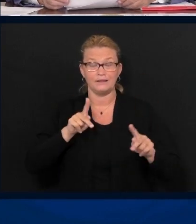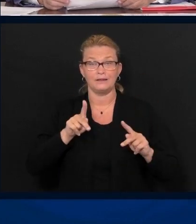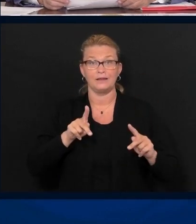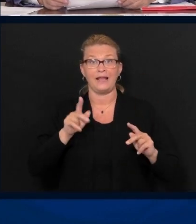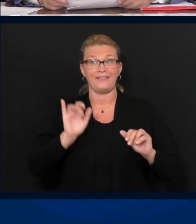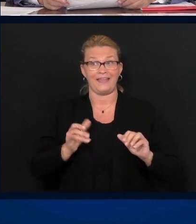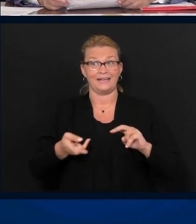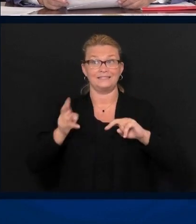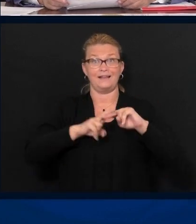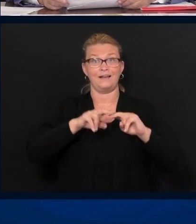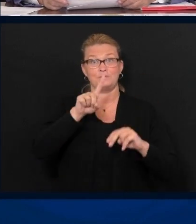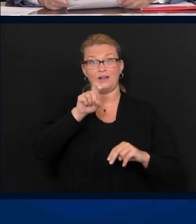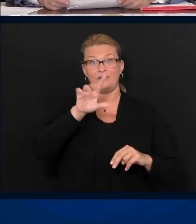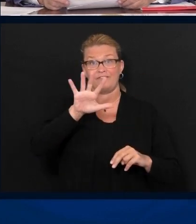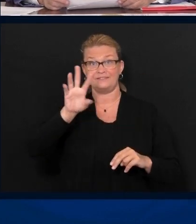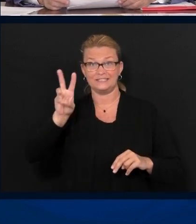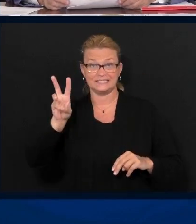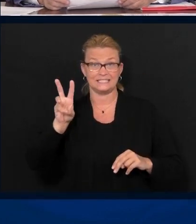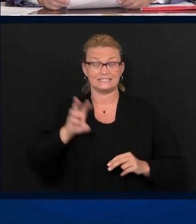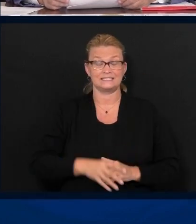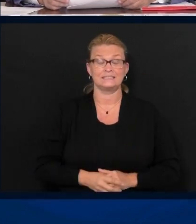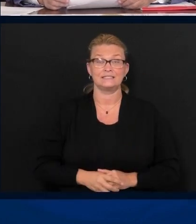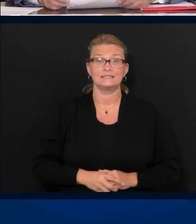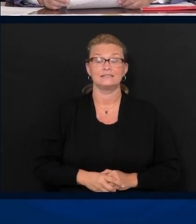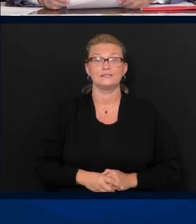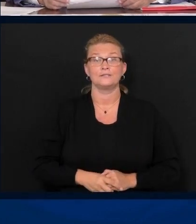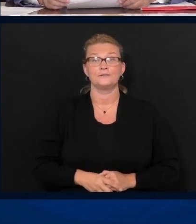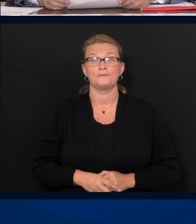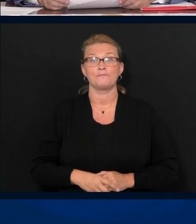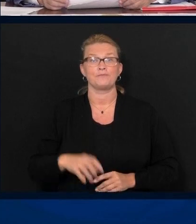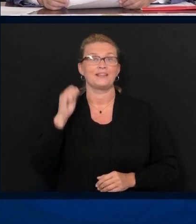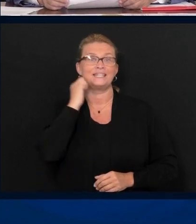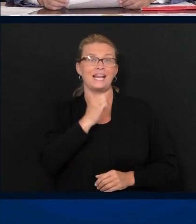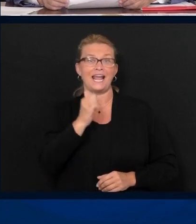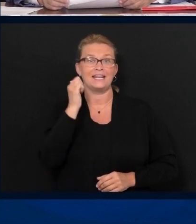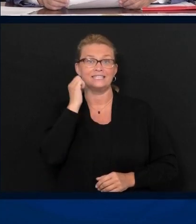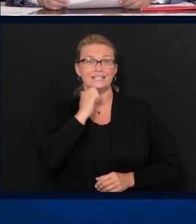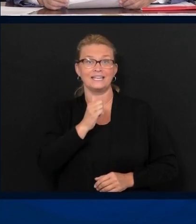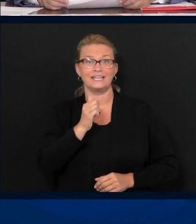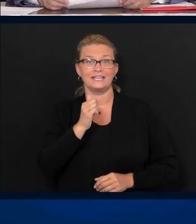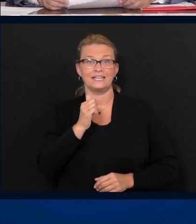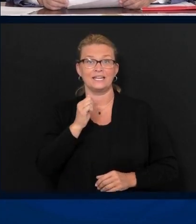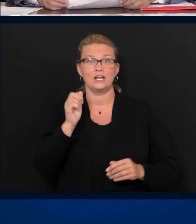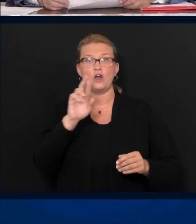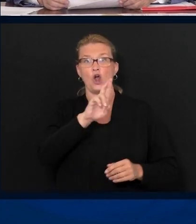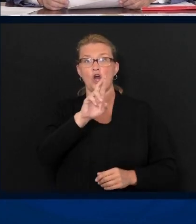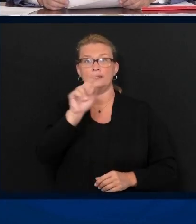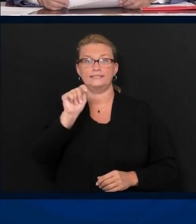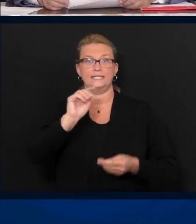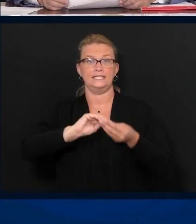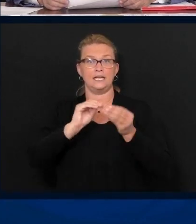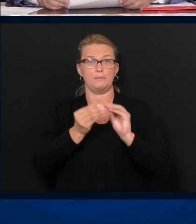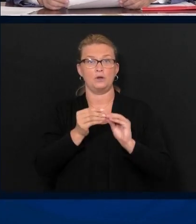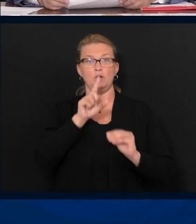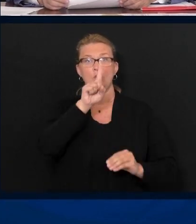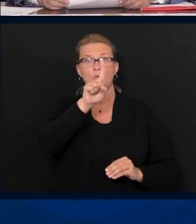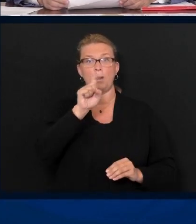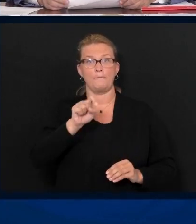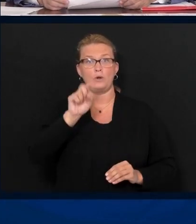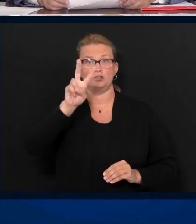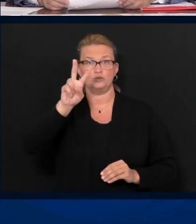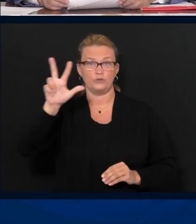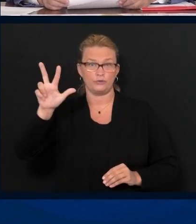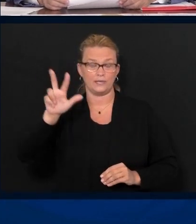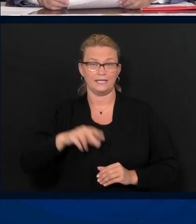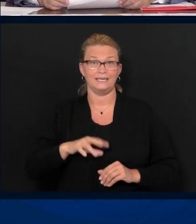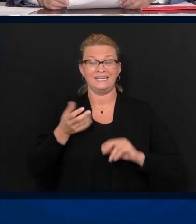from 156. Our daily effective reproduction number is at 123.